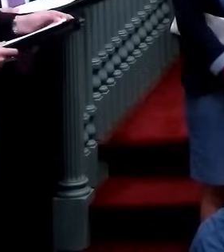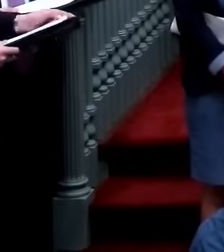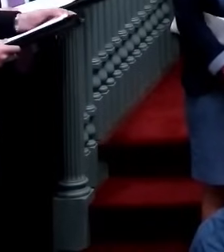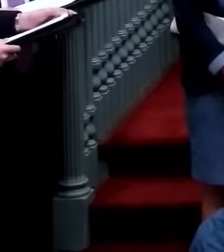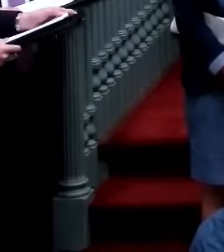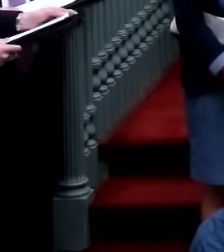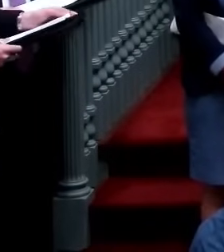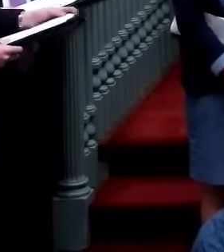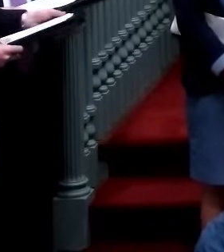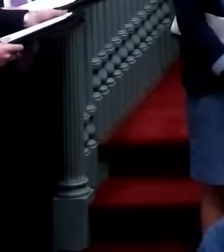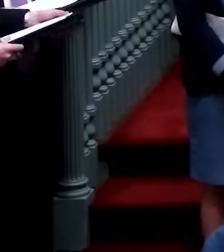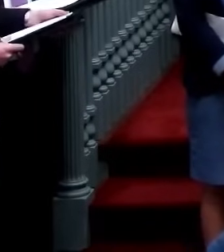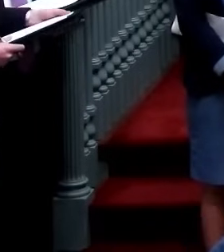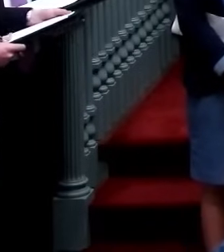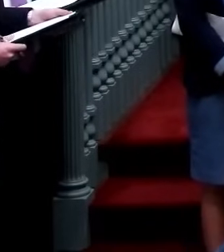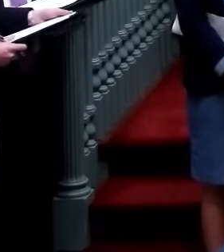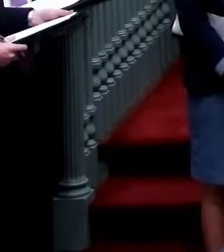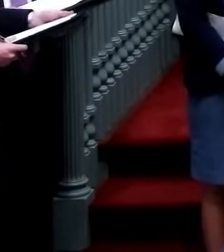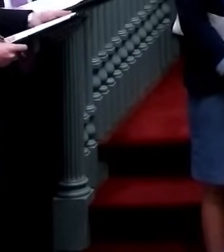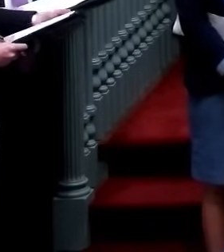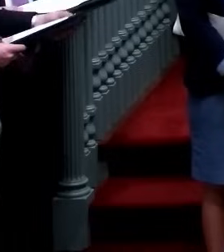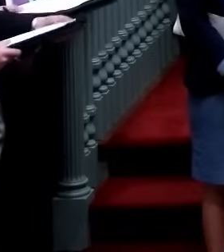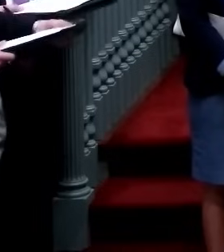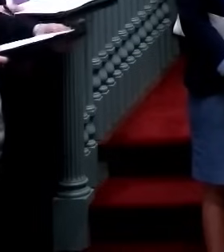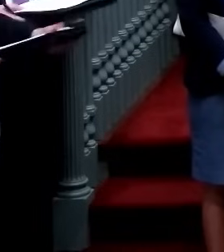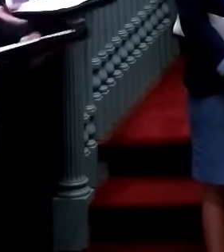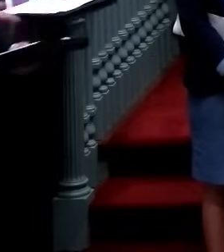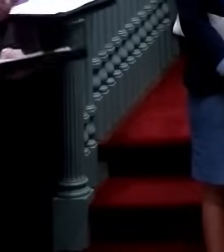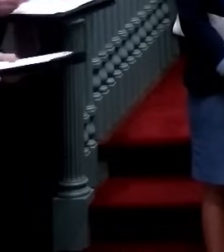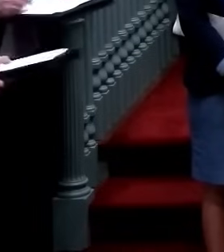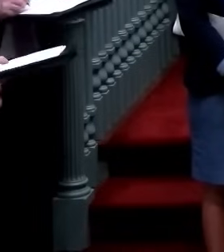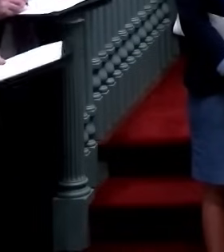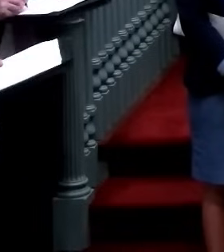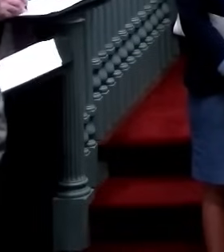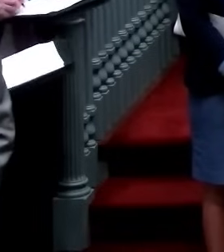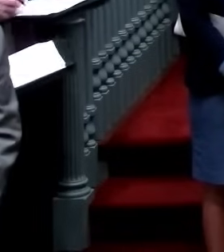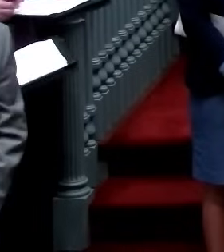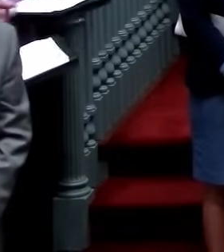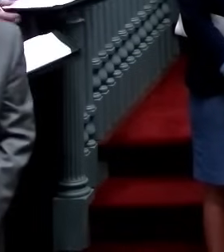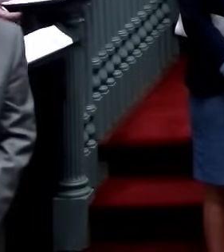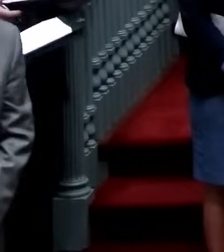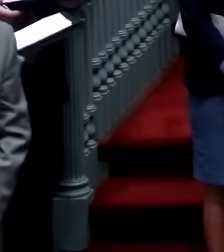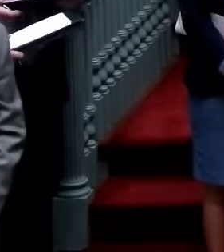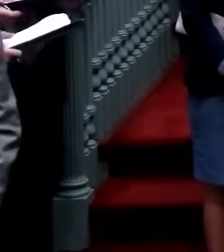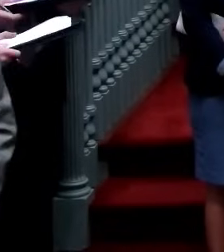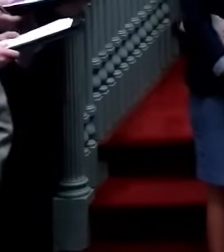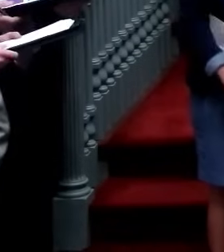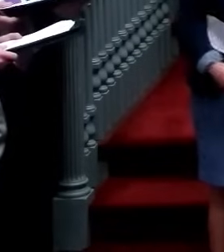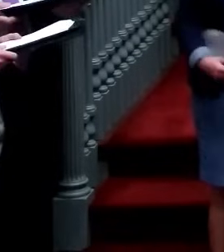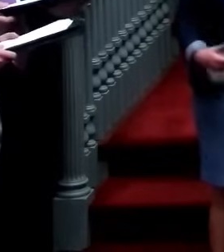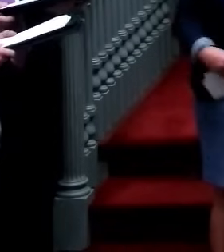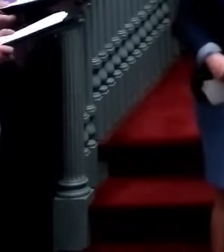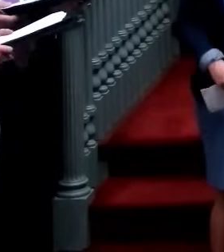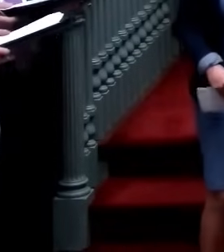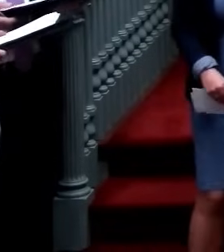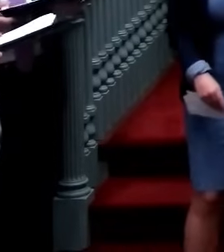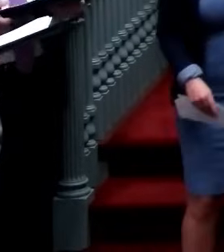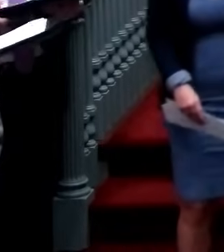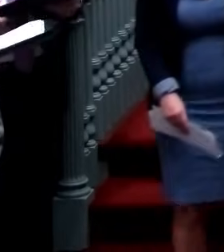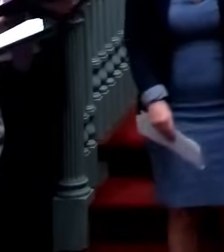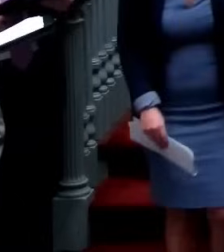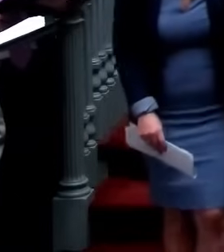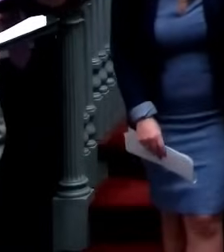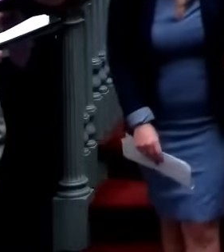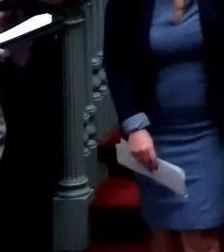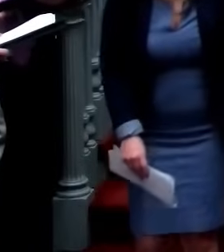then Representative Hilbosky. If you will go get our governor. In the meantime, ladies and gentlemen, we'll be in a quiet